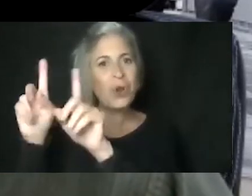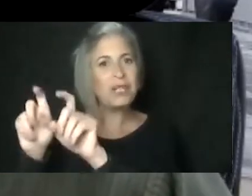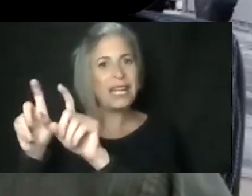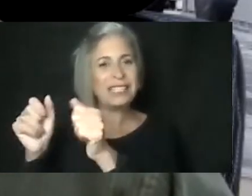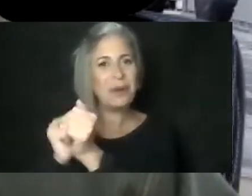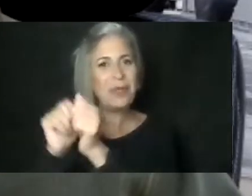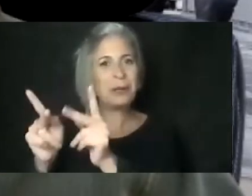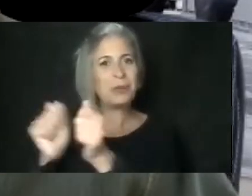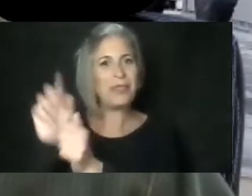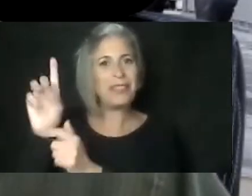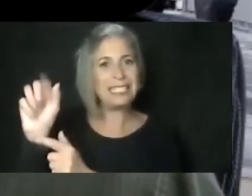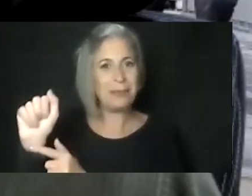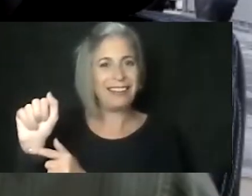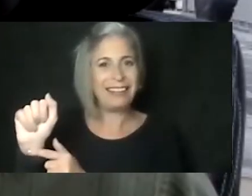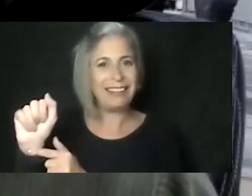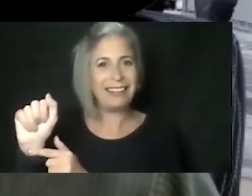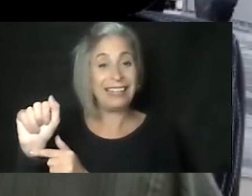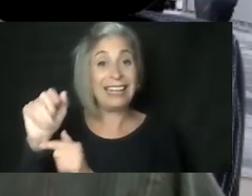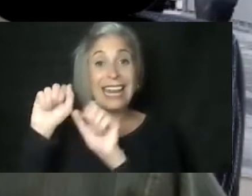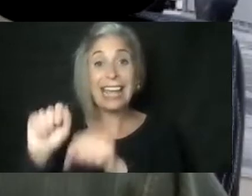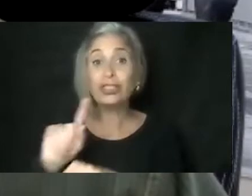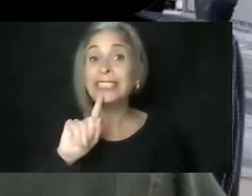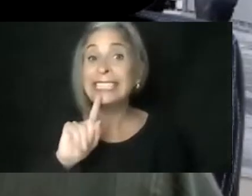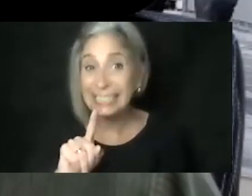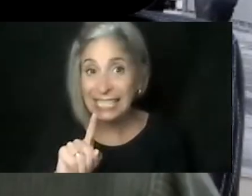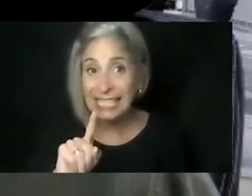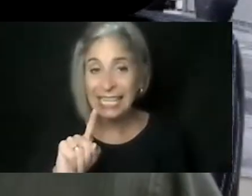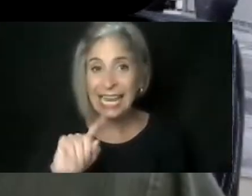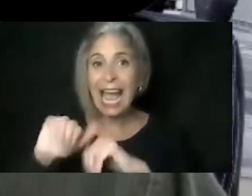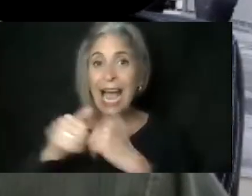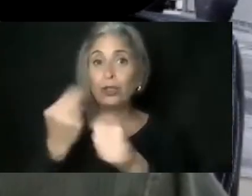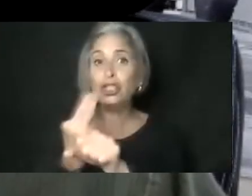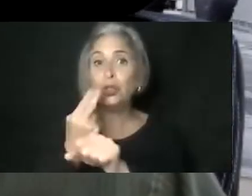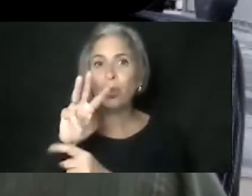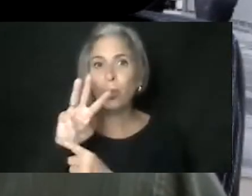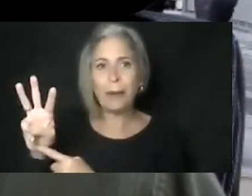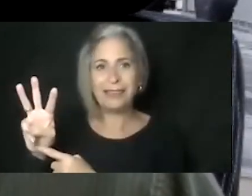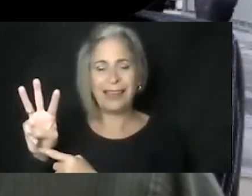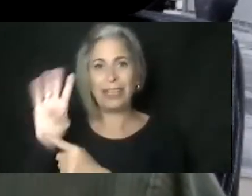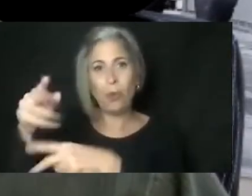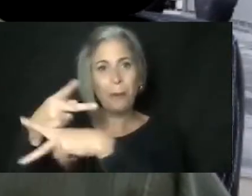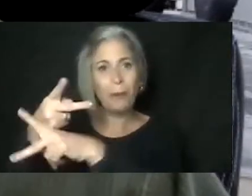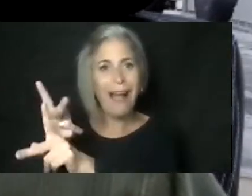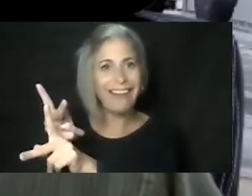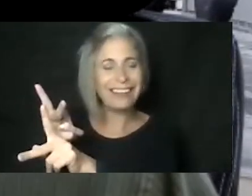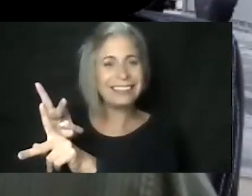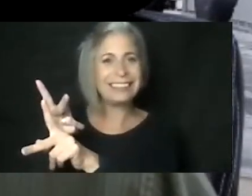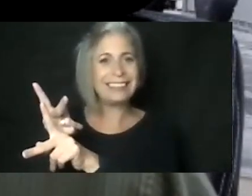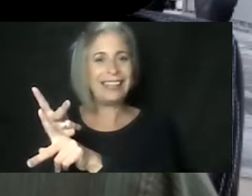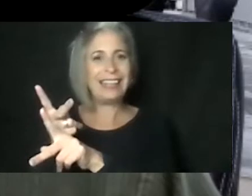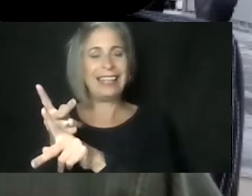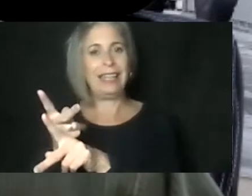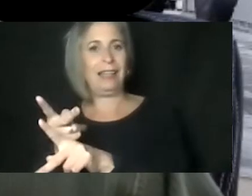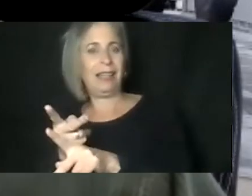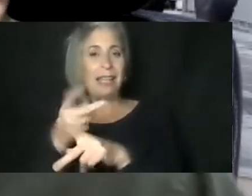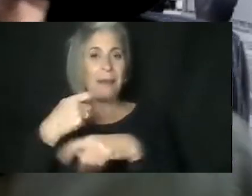person with a disability, and actually see how they use your website and how they use your product, not only does it make